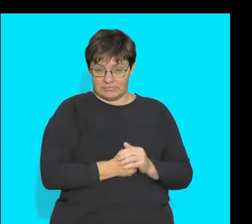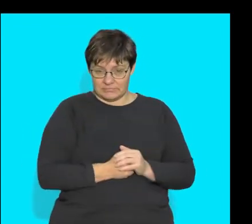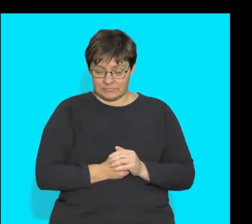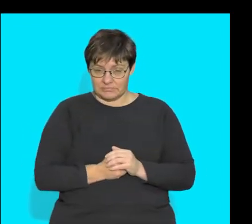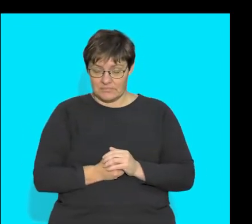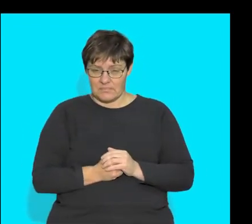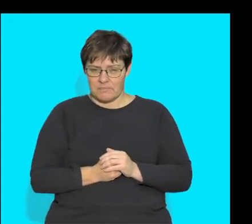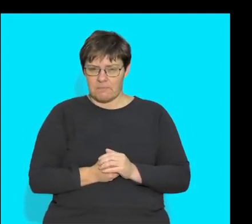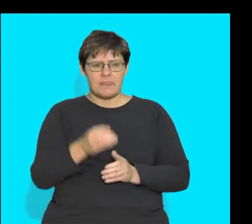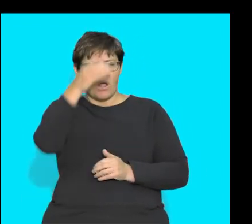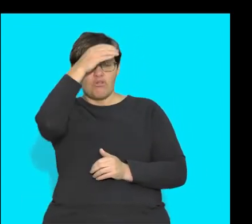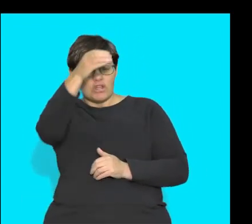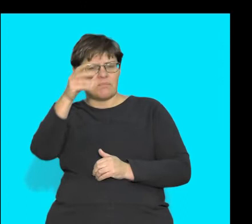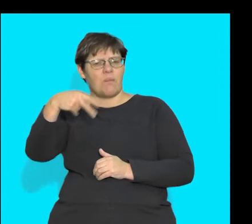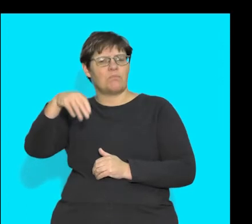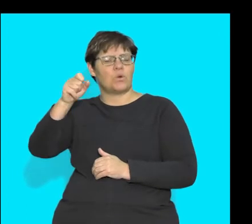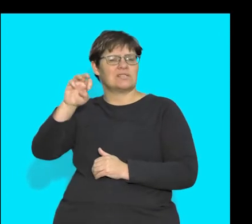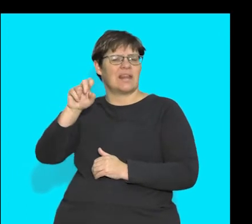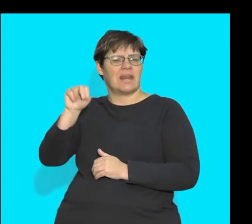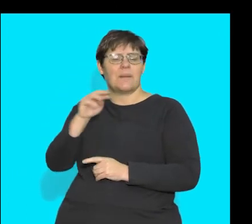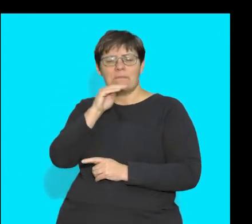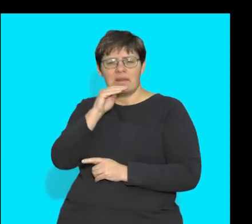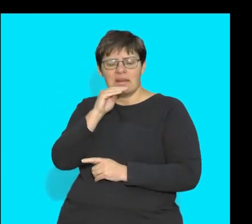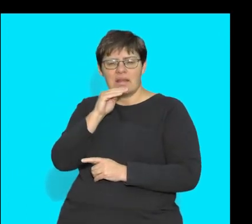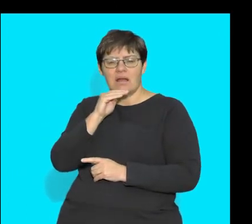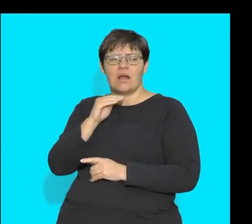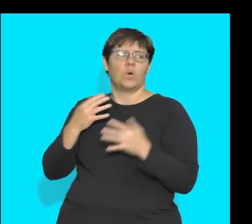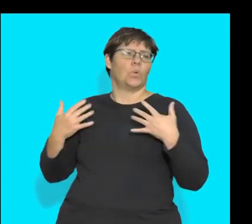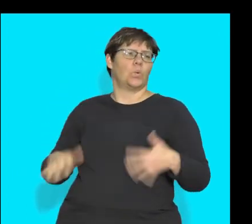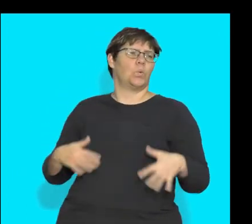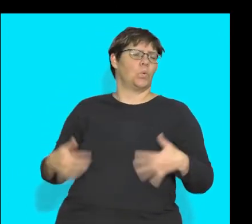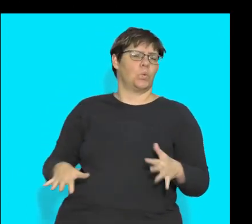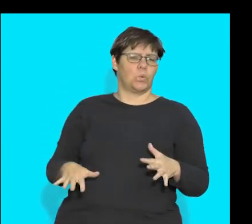we look at the concept of a protein is an extremely